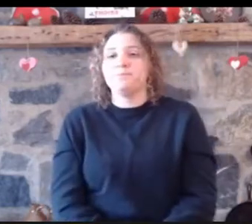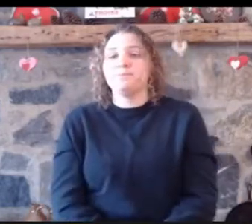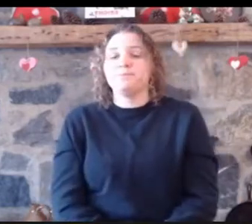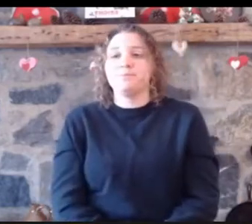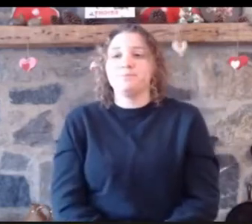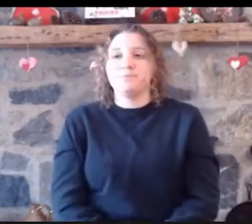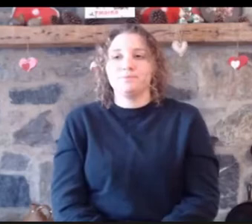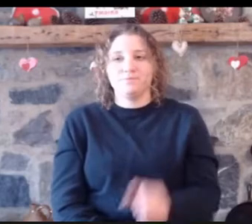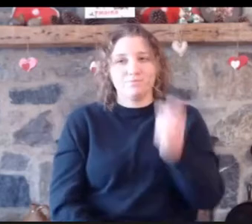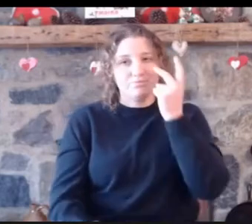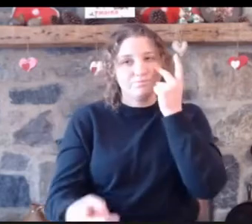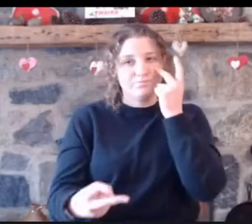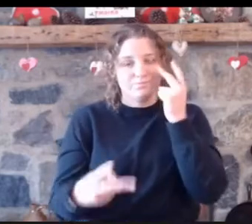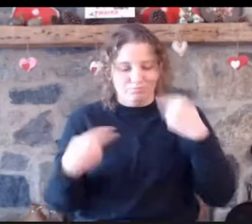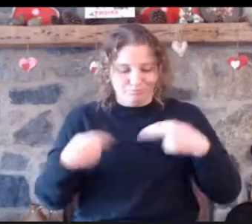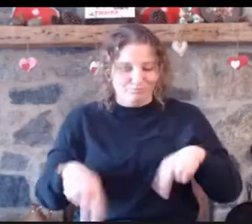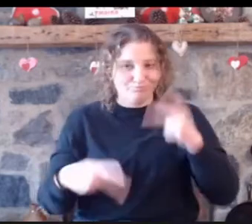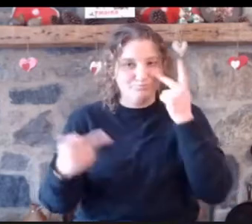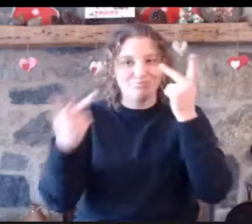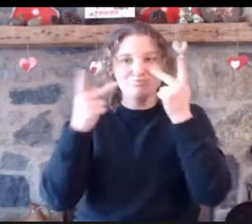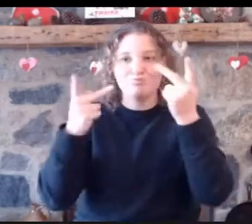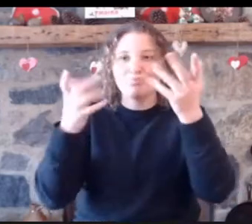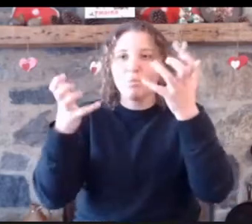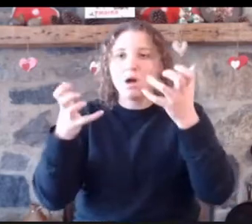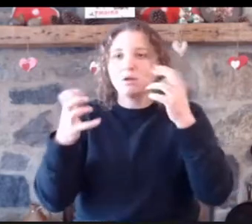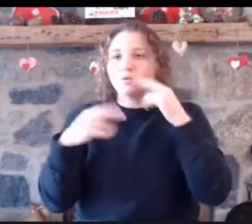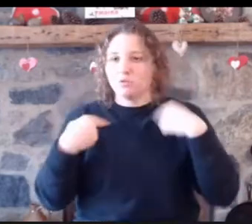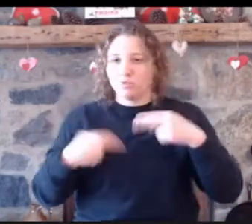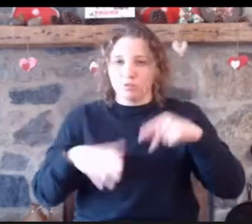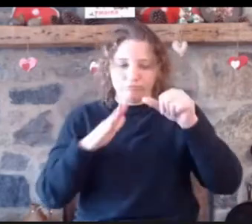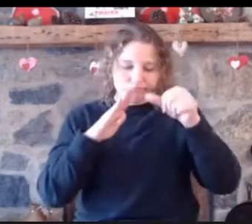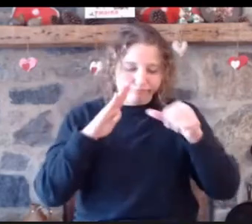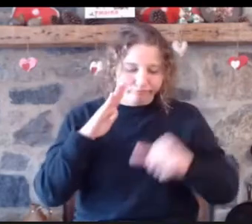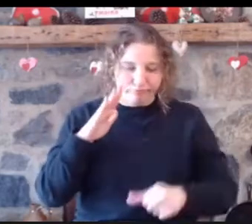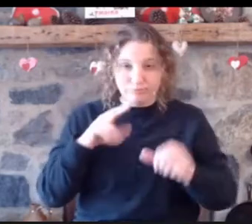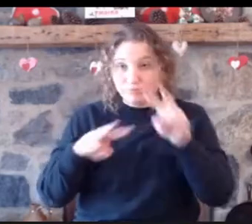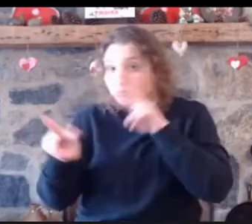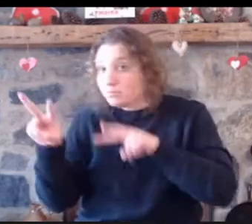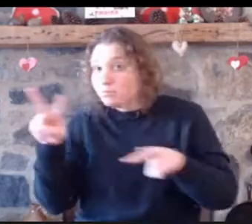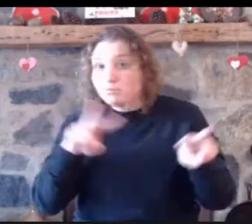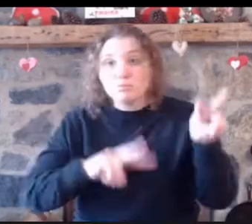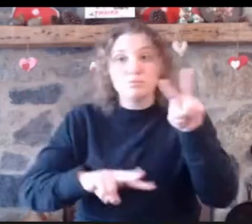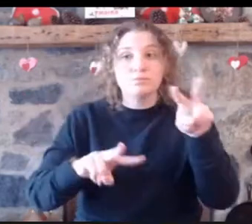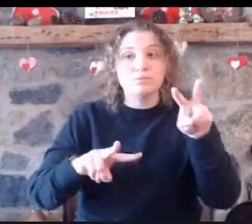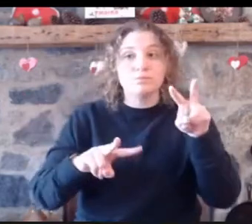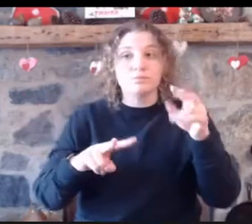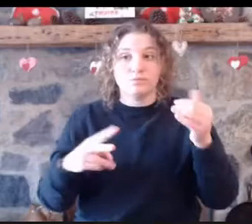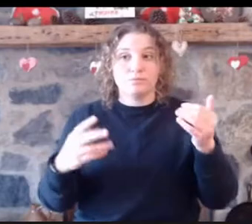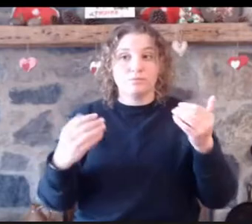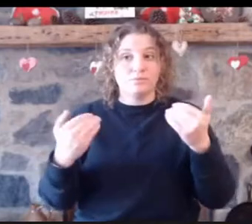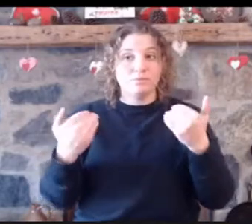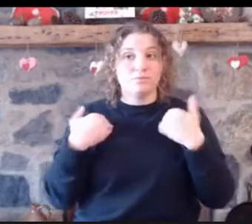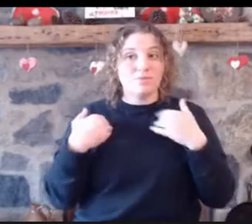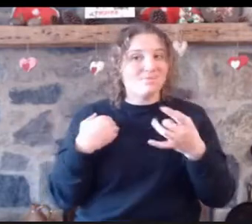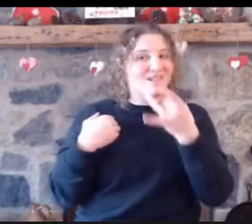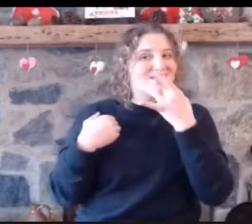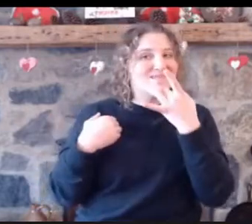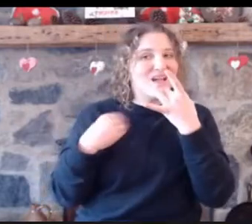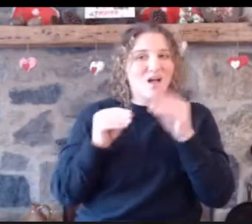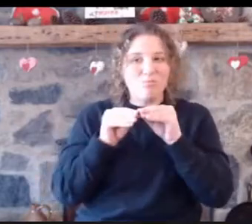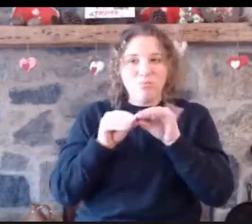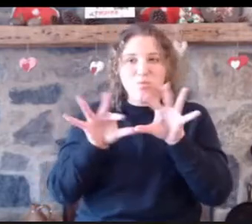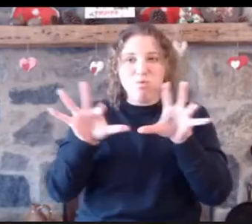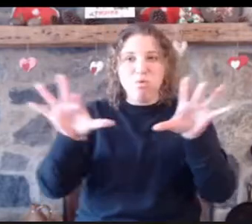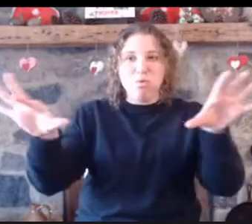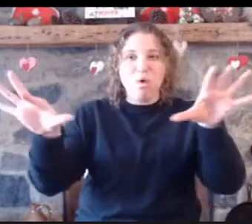We're visual animals. And so when humans have gone down to explore the deep sea, traditionally we go down and shine these great lights so that